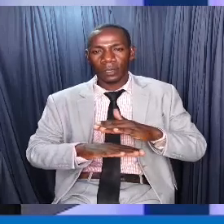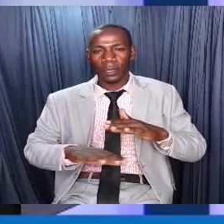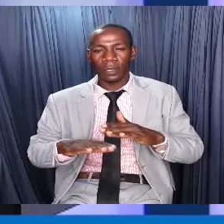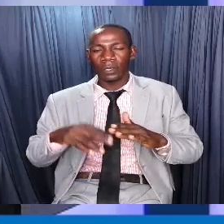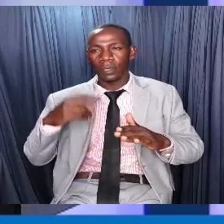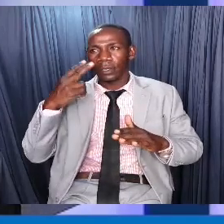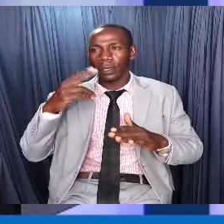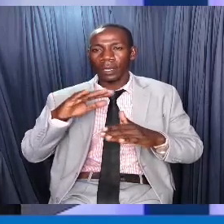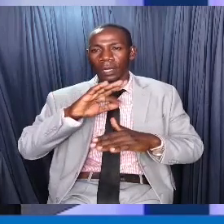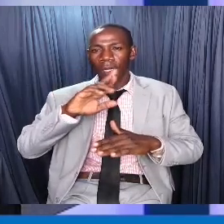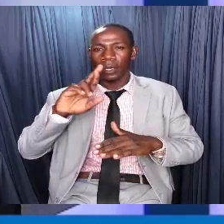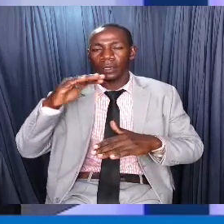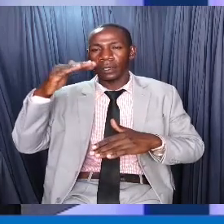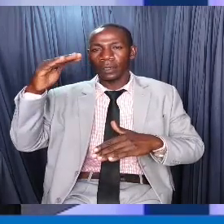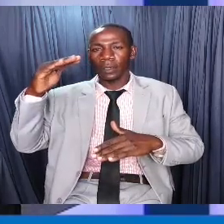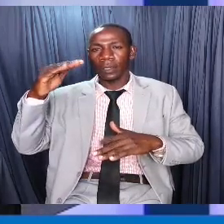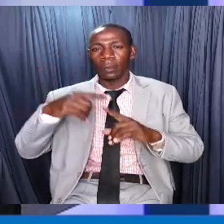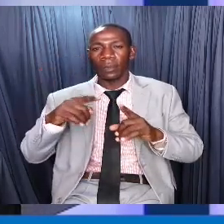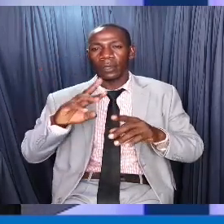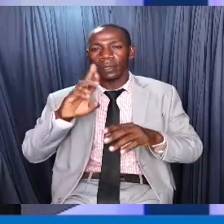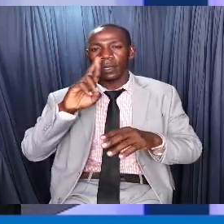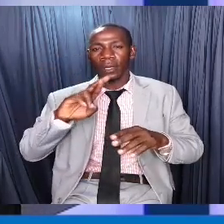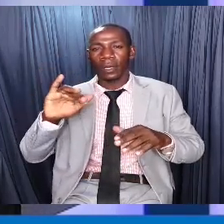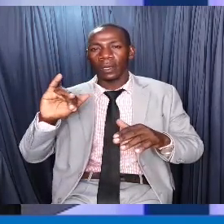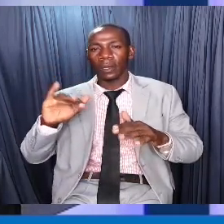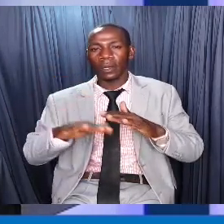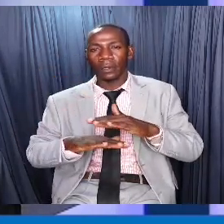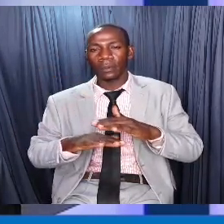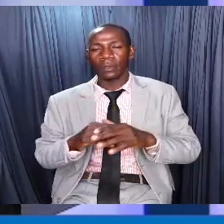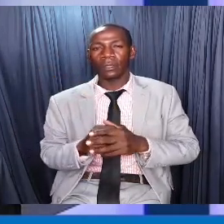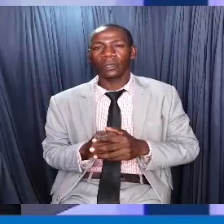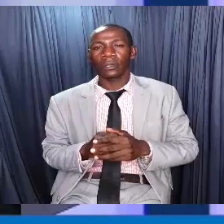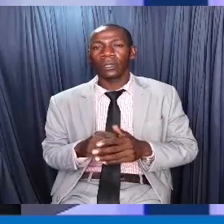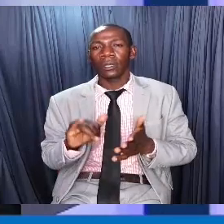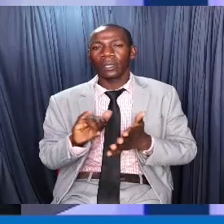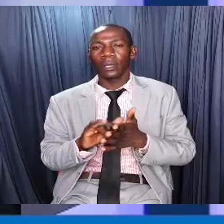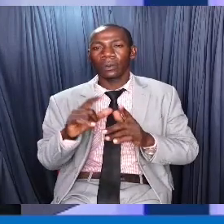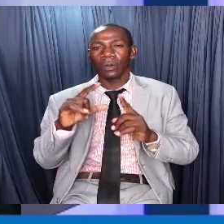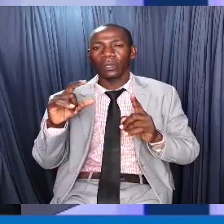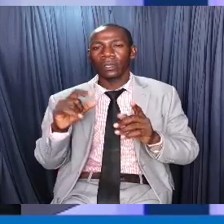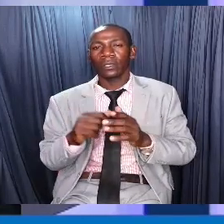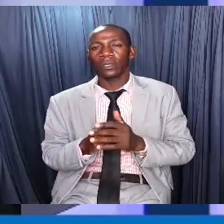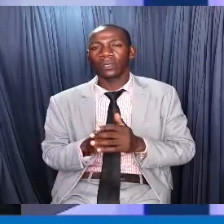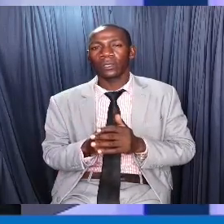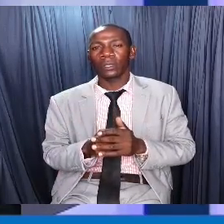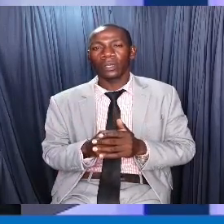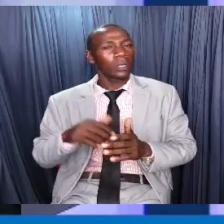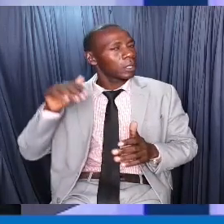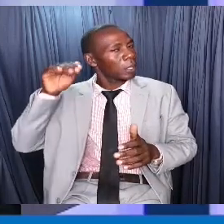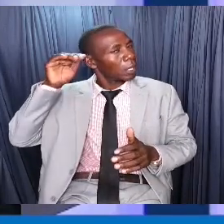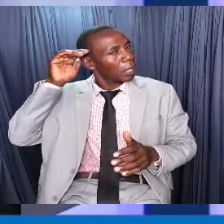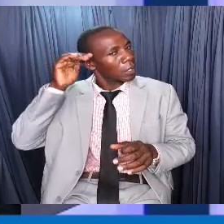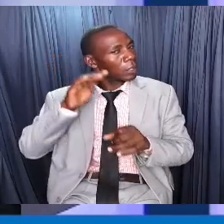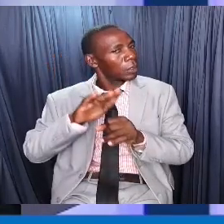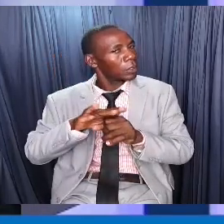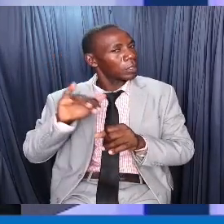wanajiona juu they felt themselves to be high wako chini yet they were down. Ndio hilo neno that's why that word nilishikiza sana jana. I